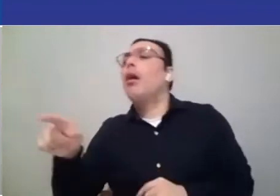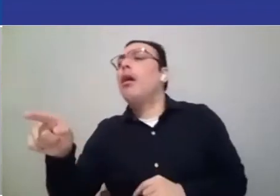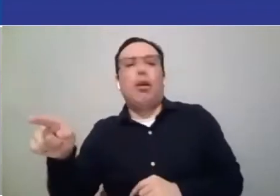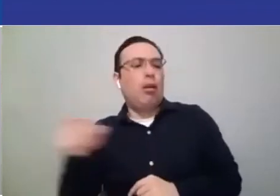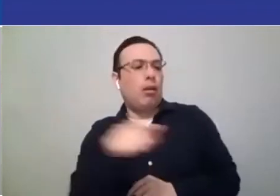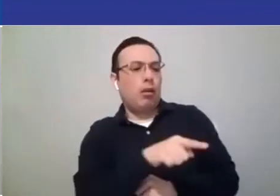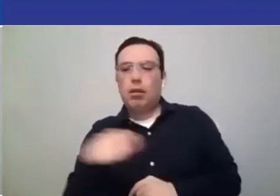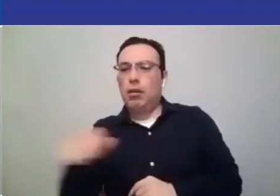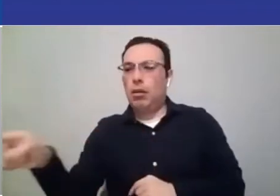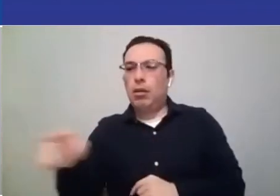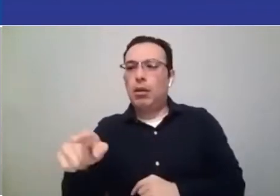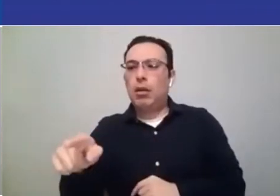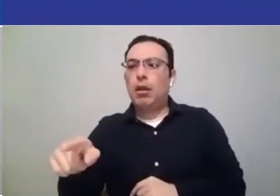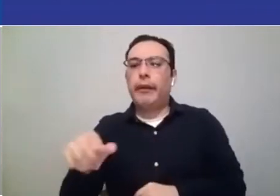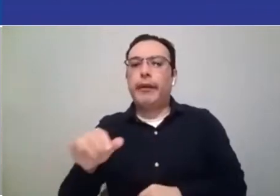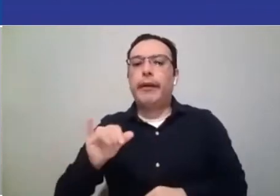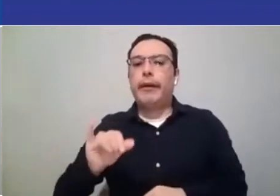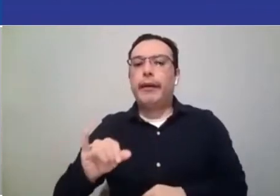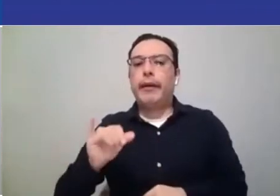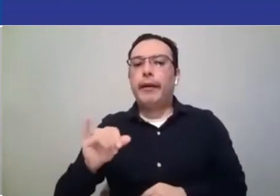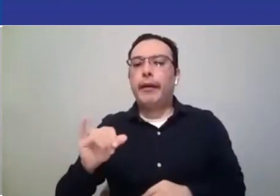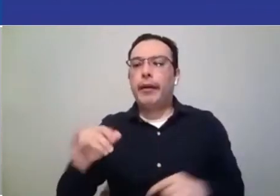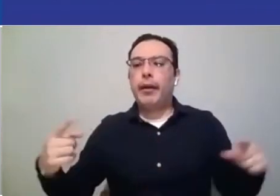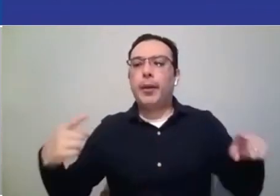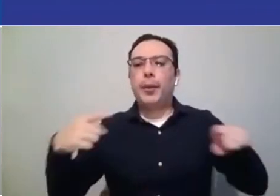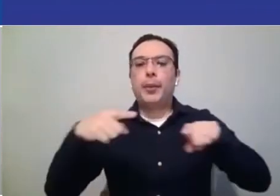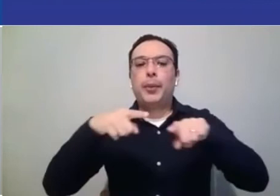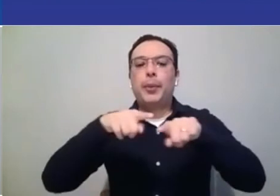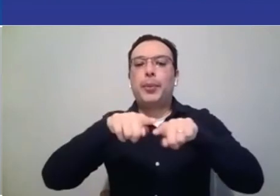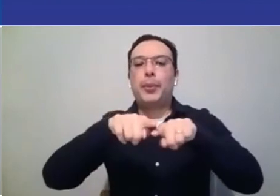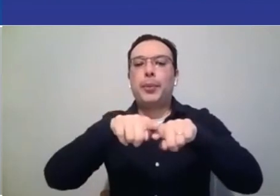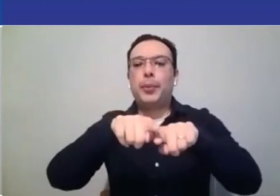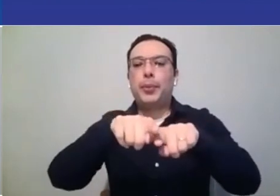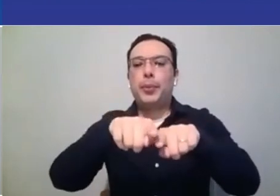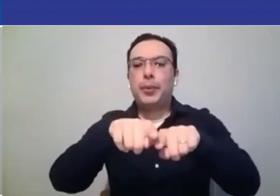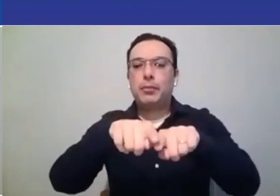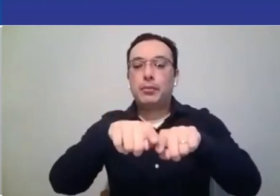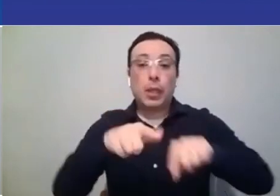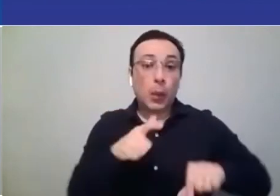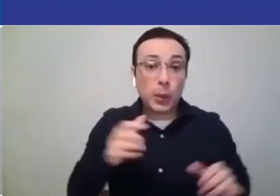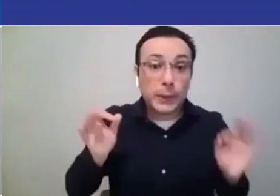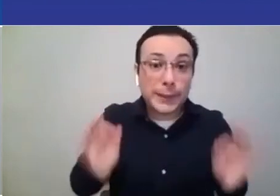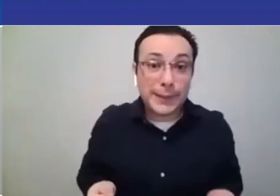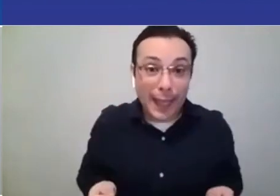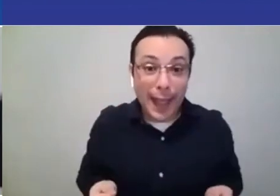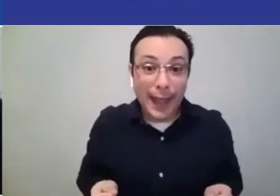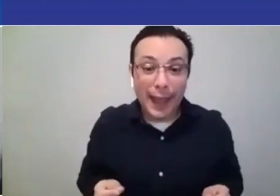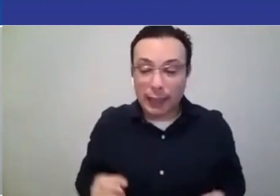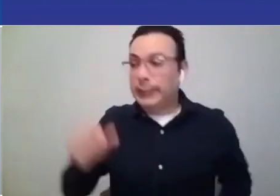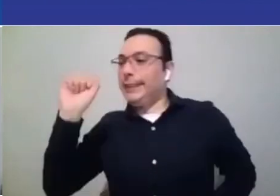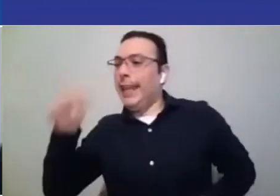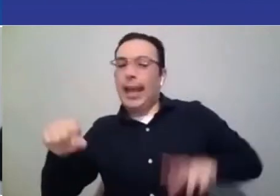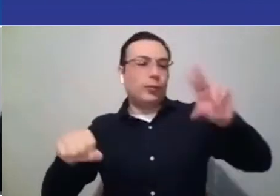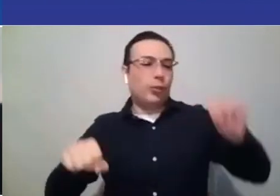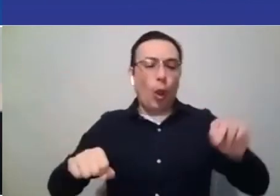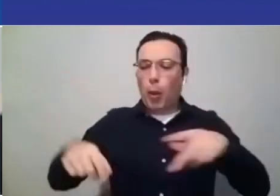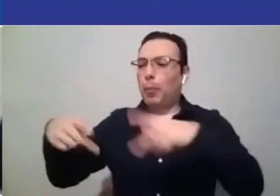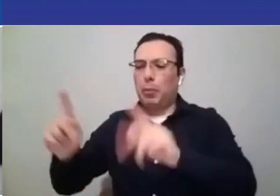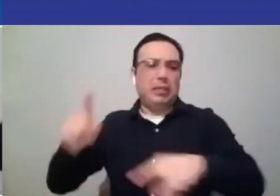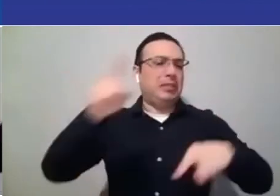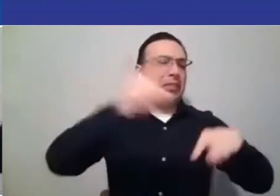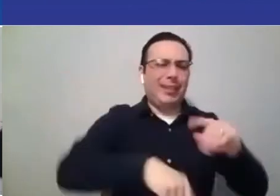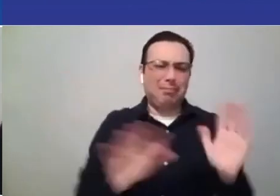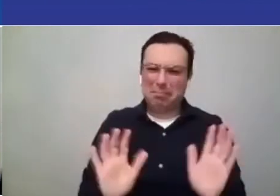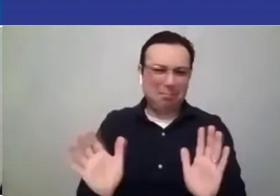somehow there is a merging. And who's to say how culture merges and emerges? You know, it's left